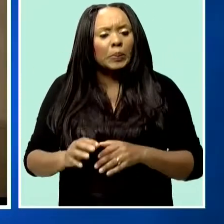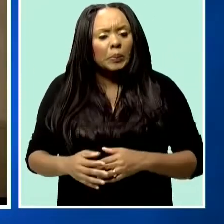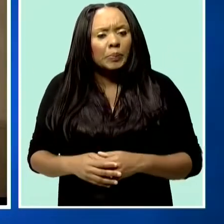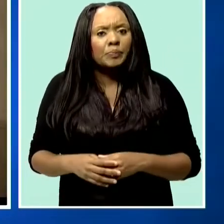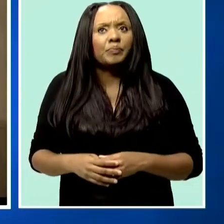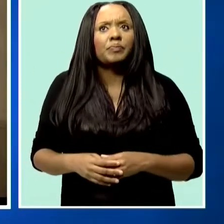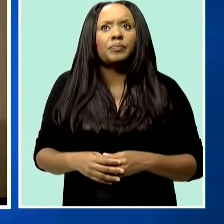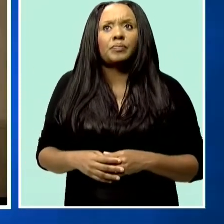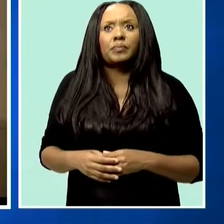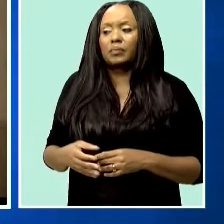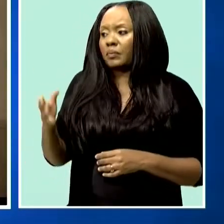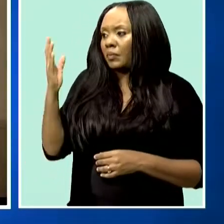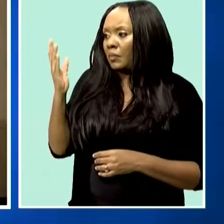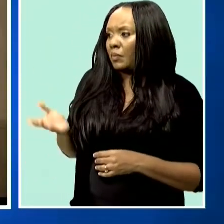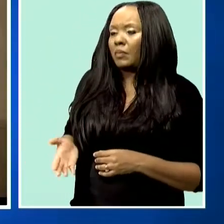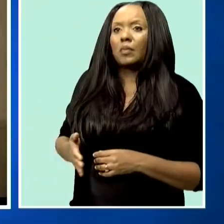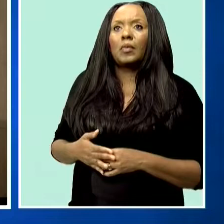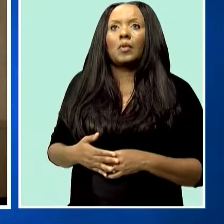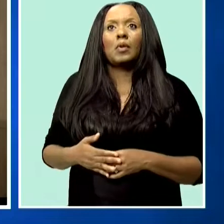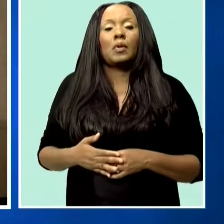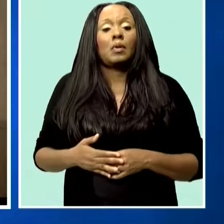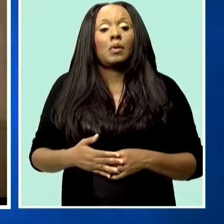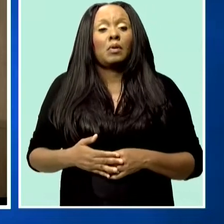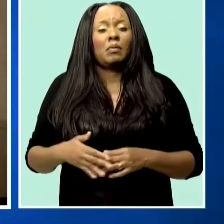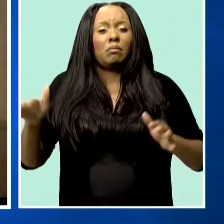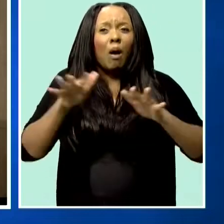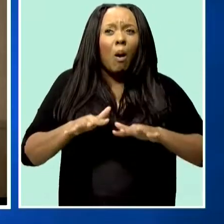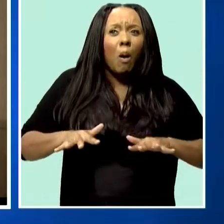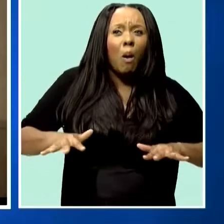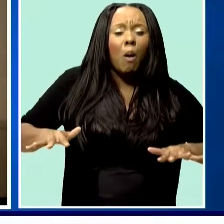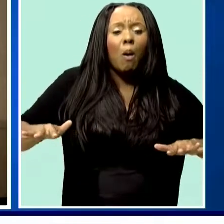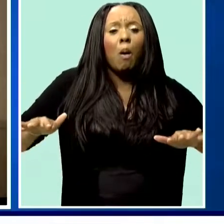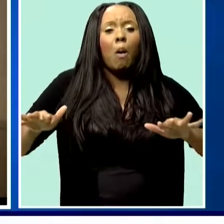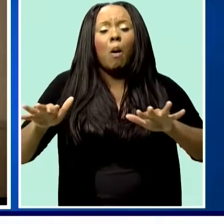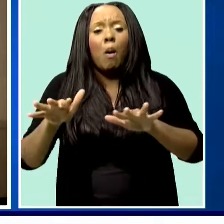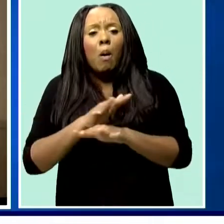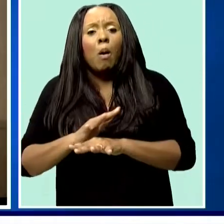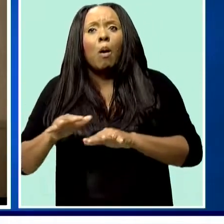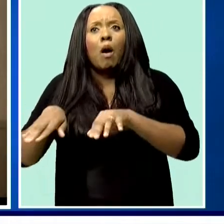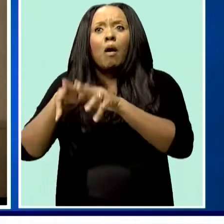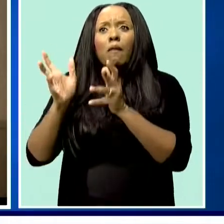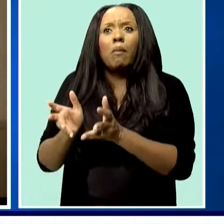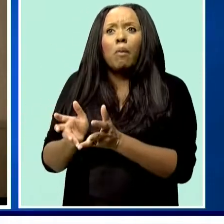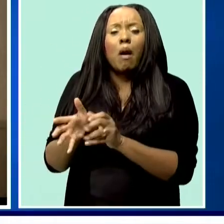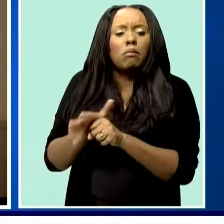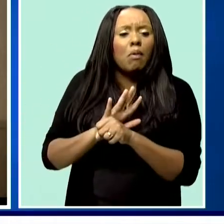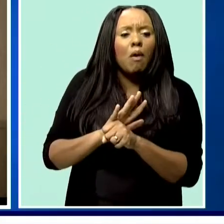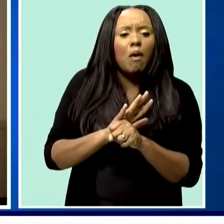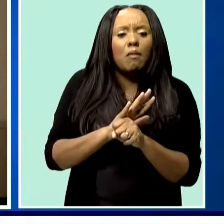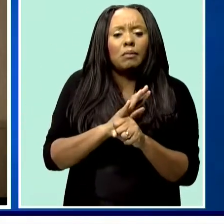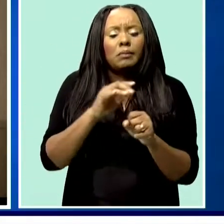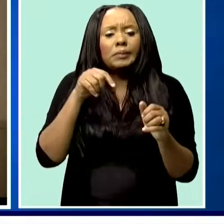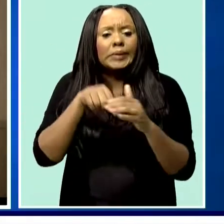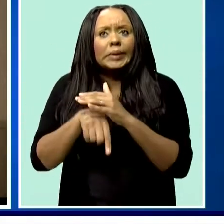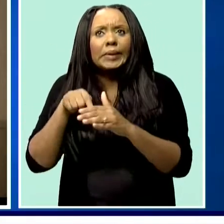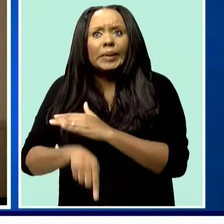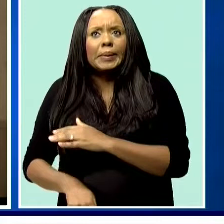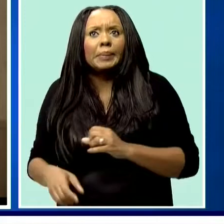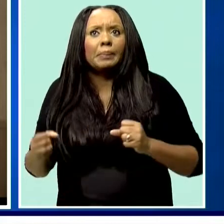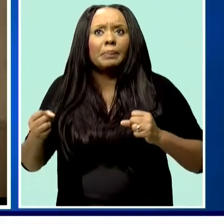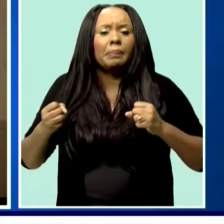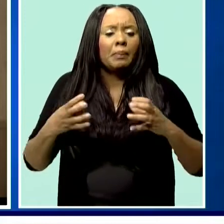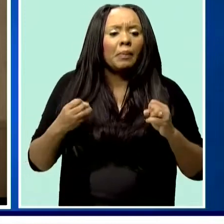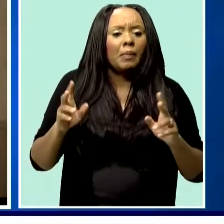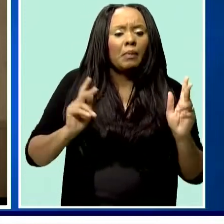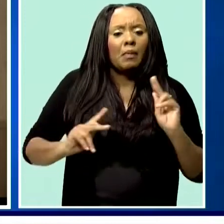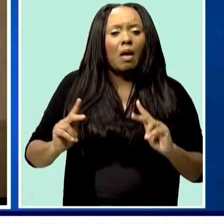virus spread all over the world, touching every shore, killing millions and causing